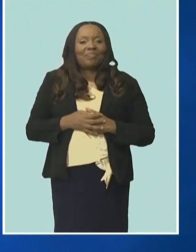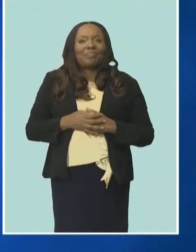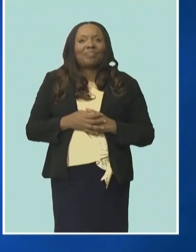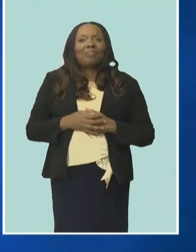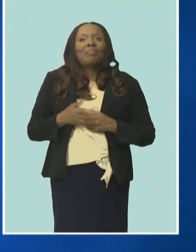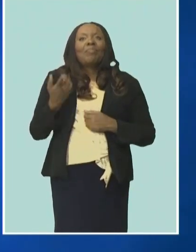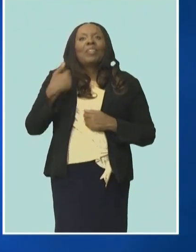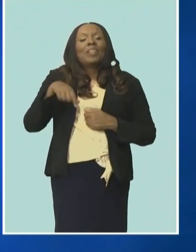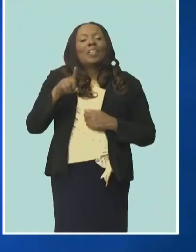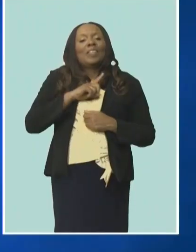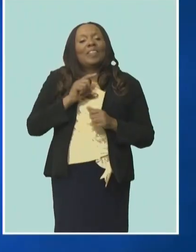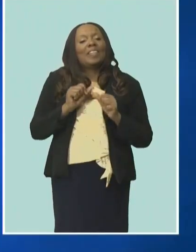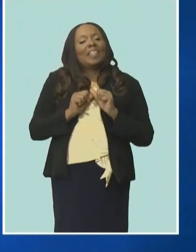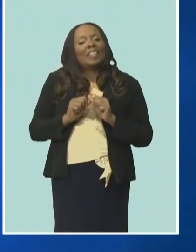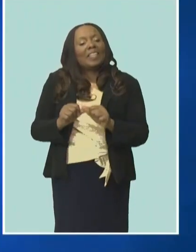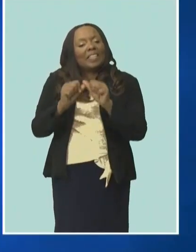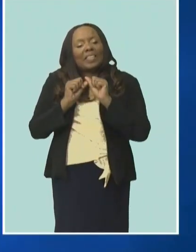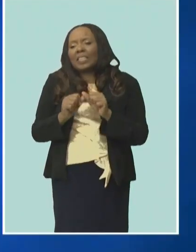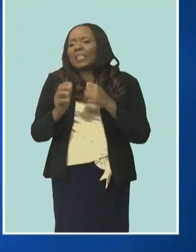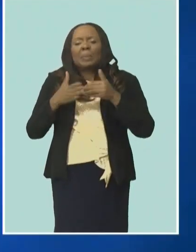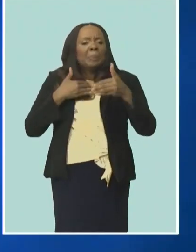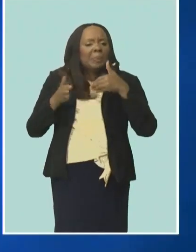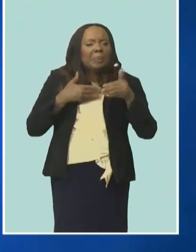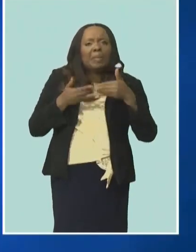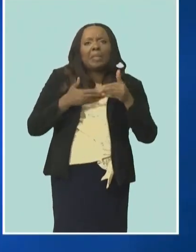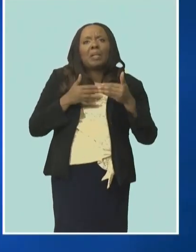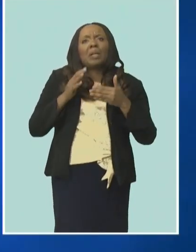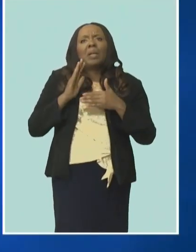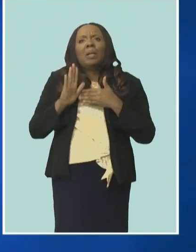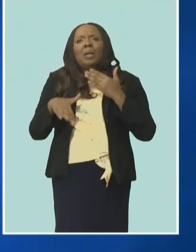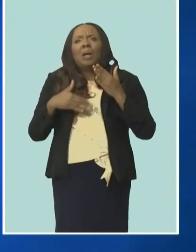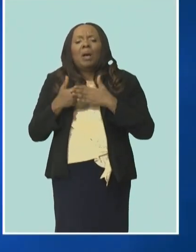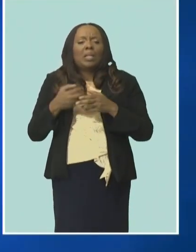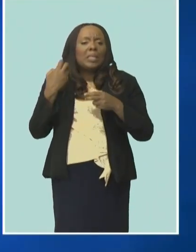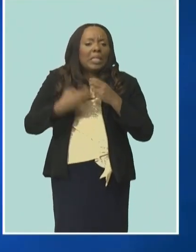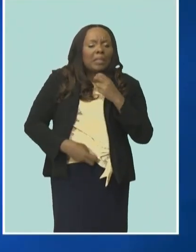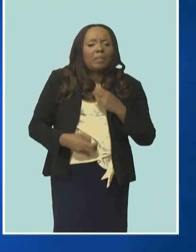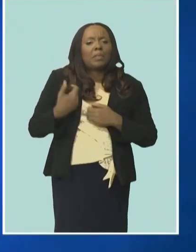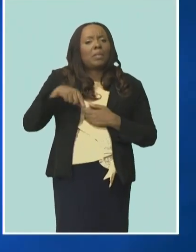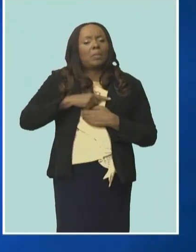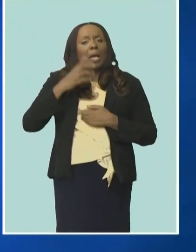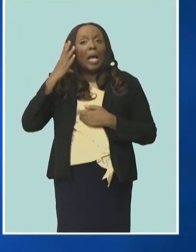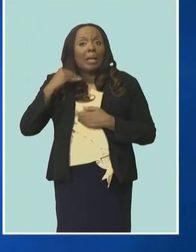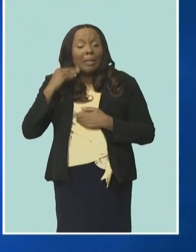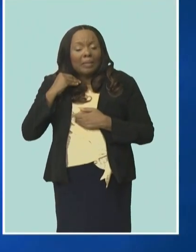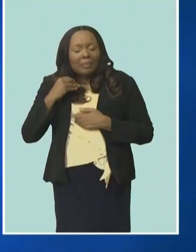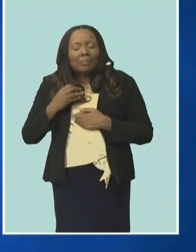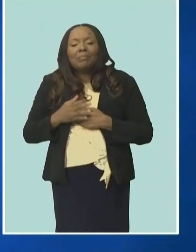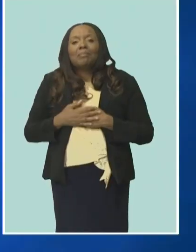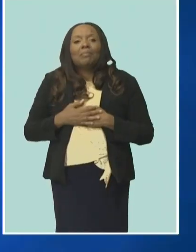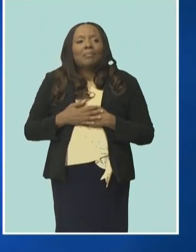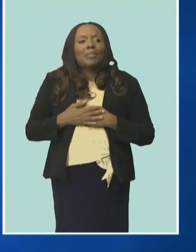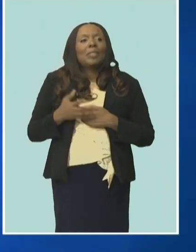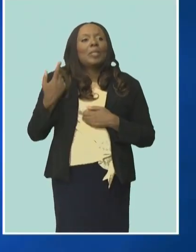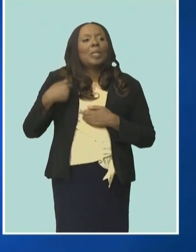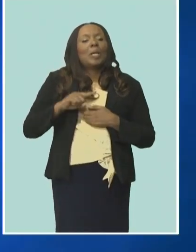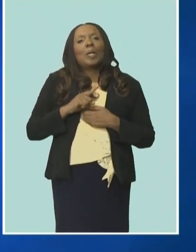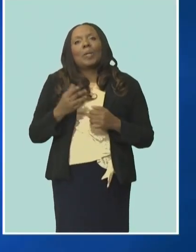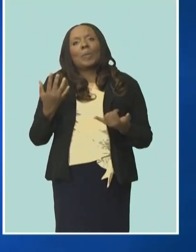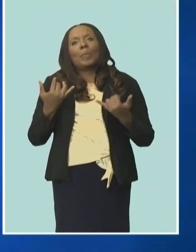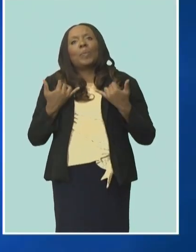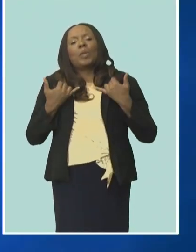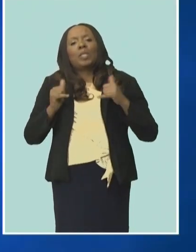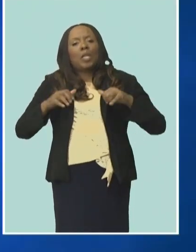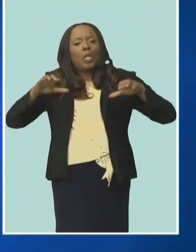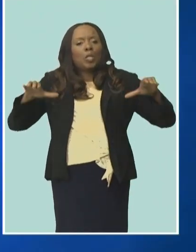Madam Speaker, in spite of all the differences and difficulties we face, we continue to punch above our